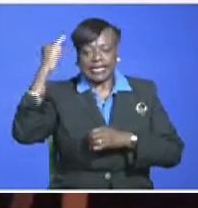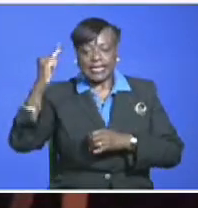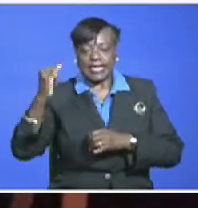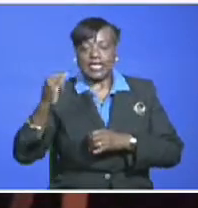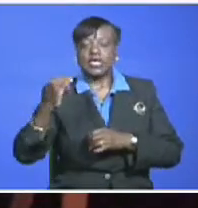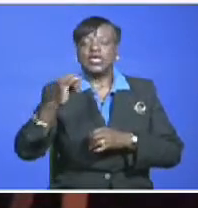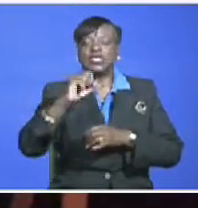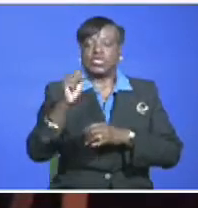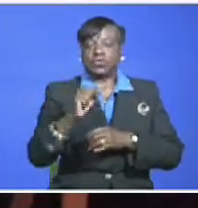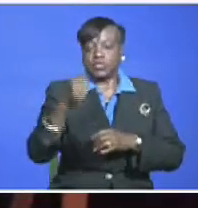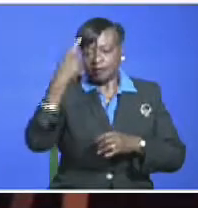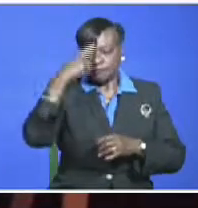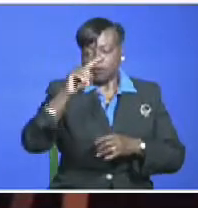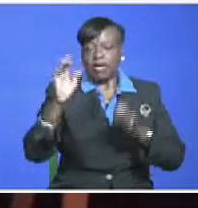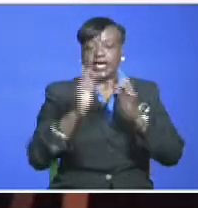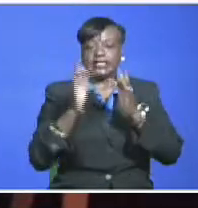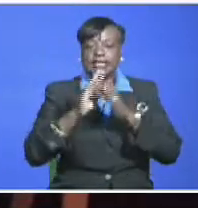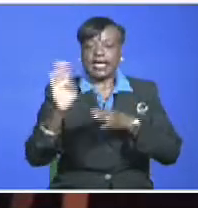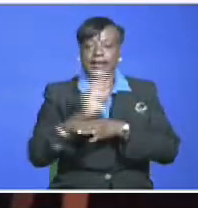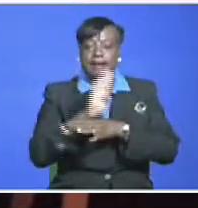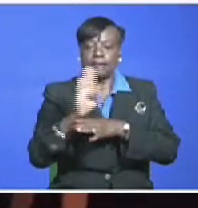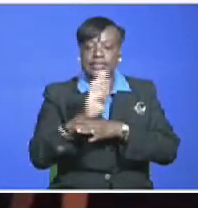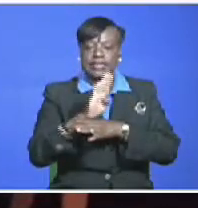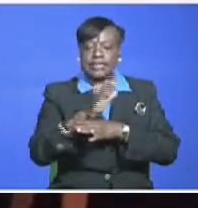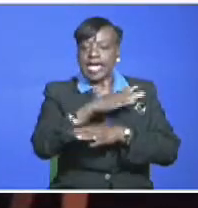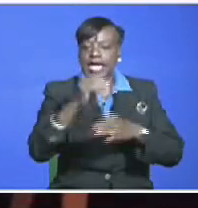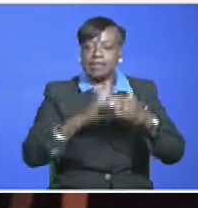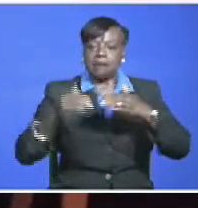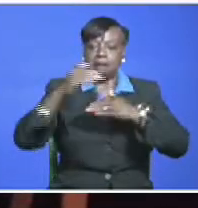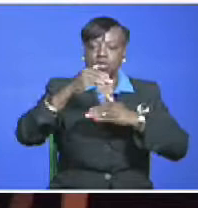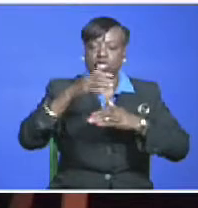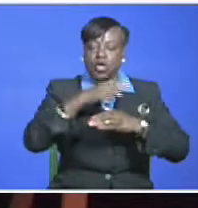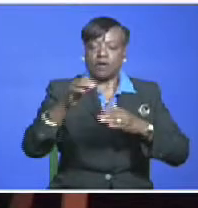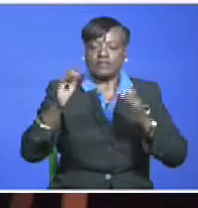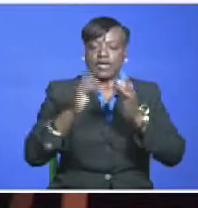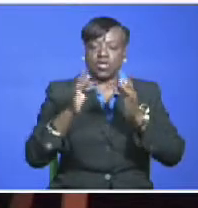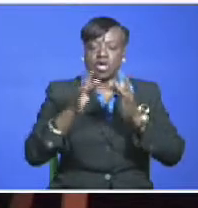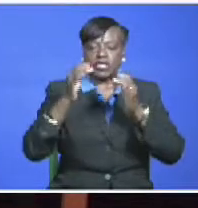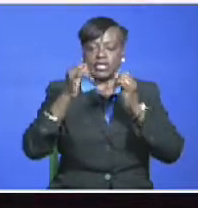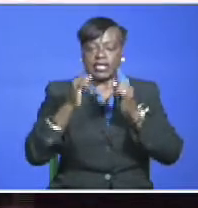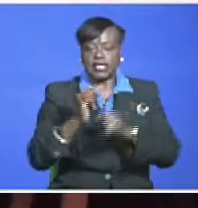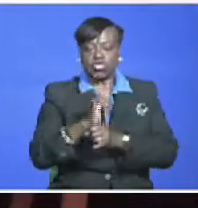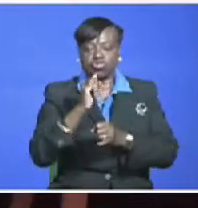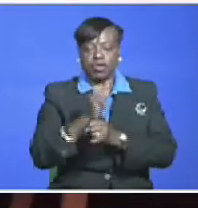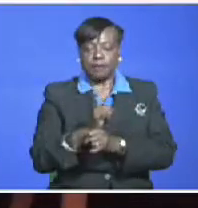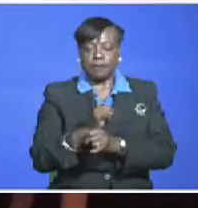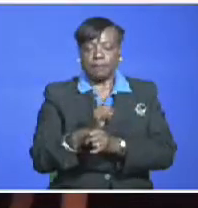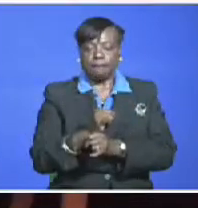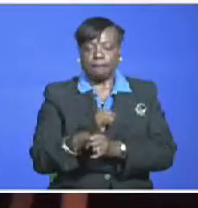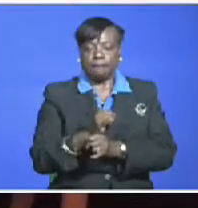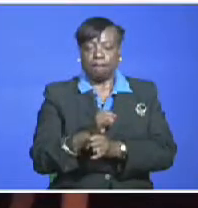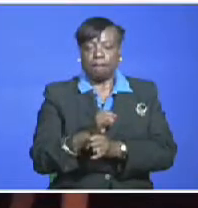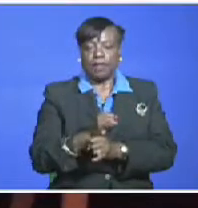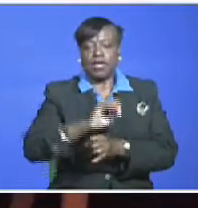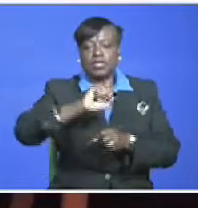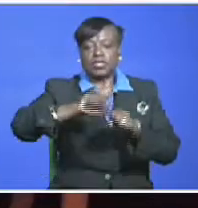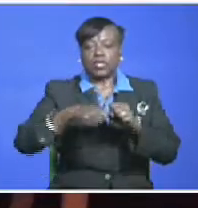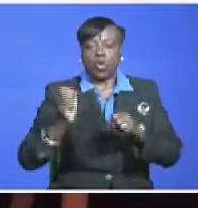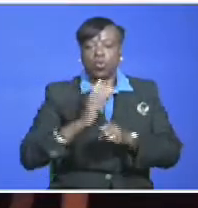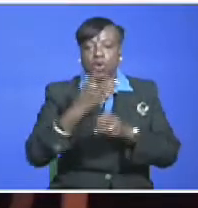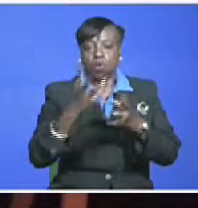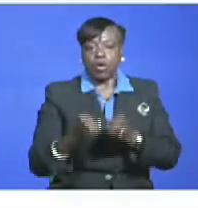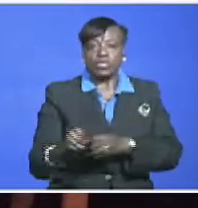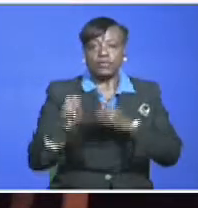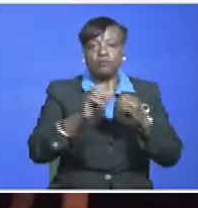tech businesses, ideally suited for the promotion of the technology industry. And so we want to move those things